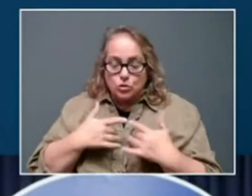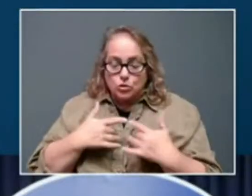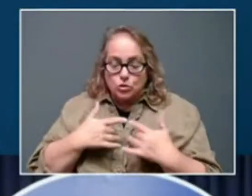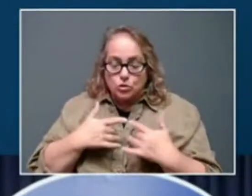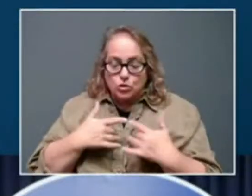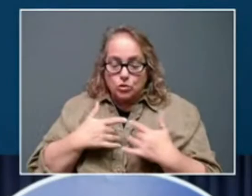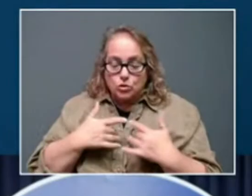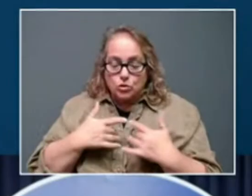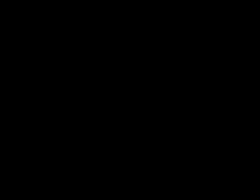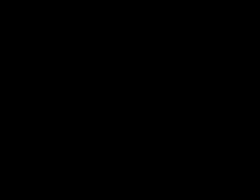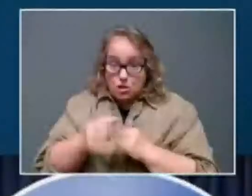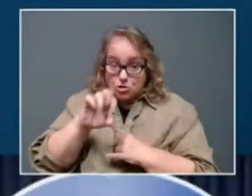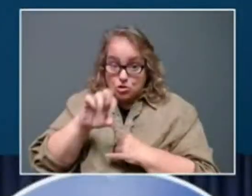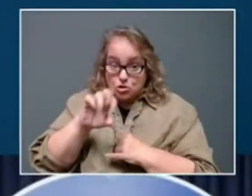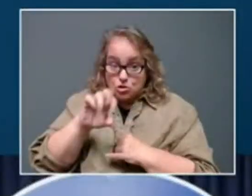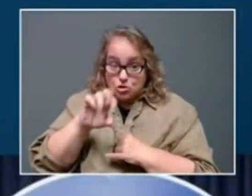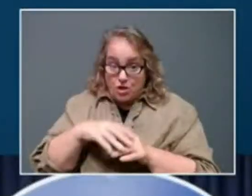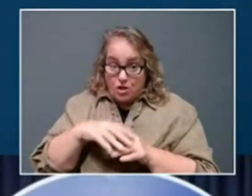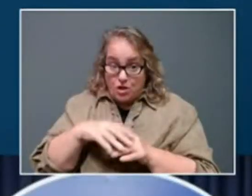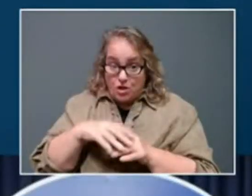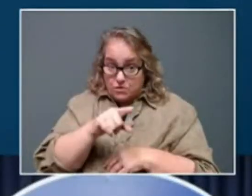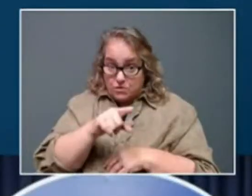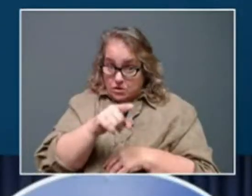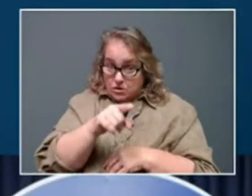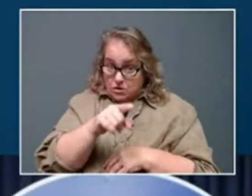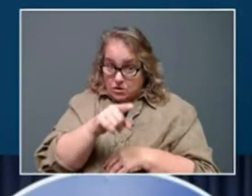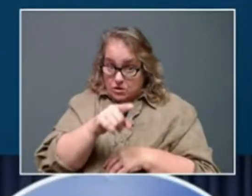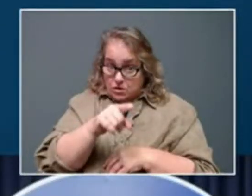surge to the left overwhelmed our hospitals. If we get anywhere,